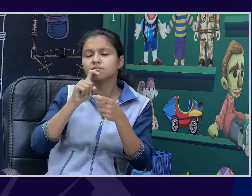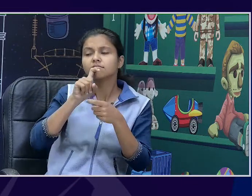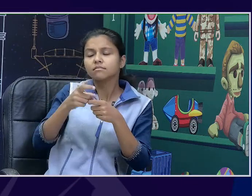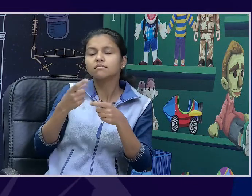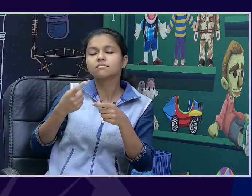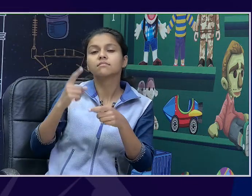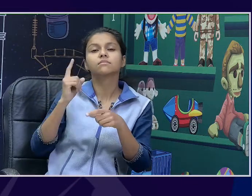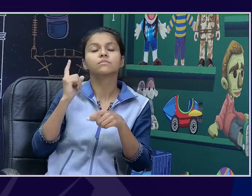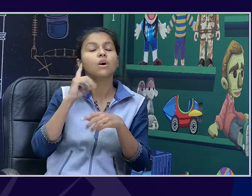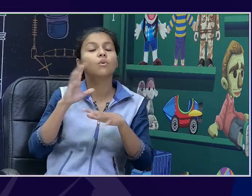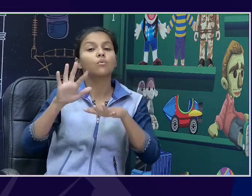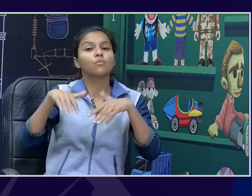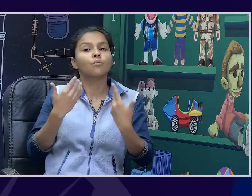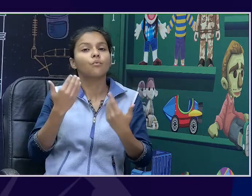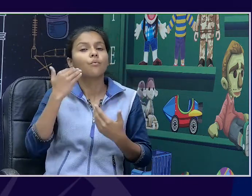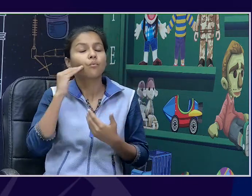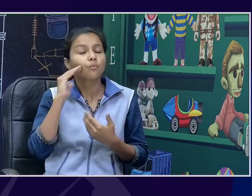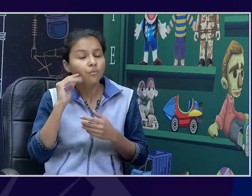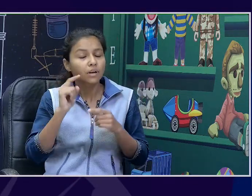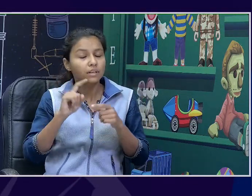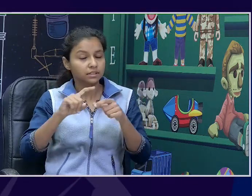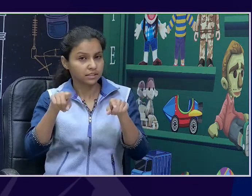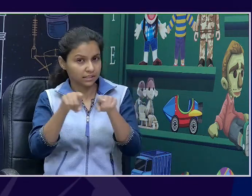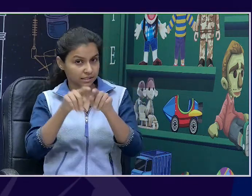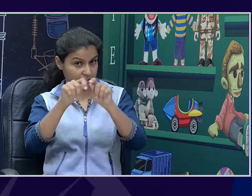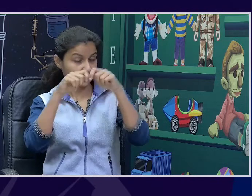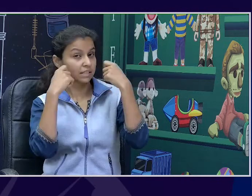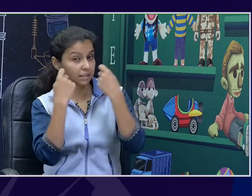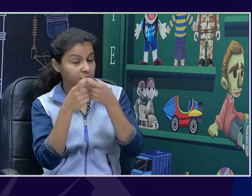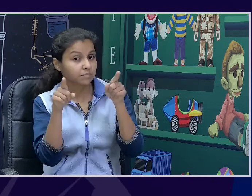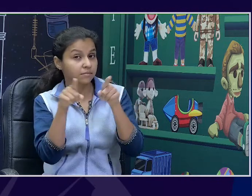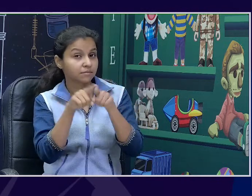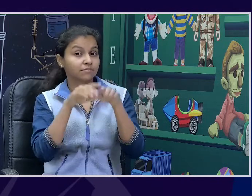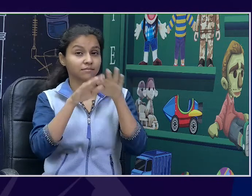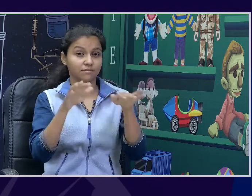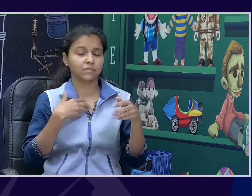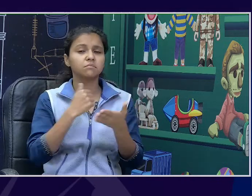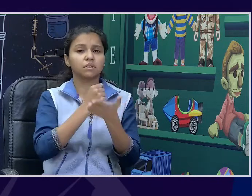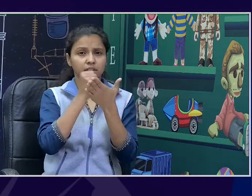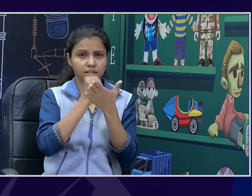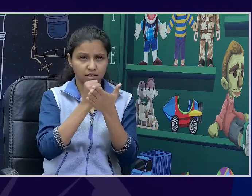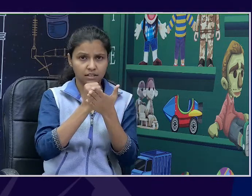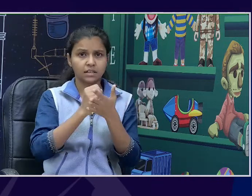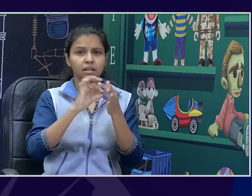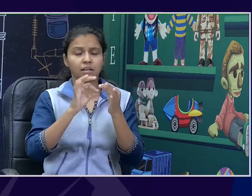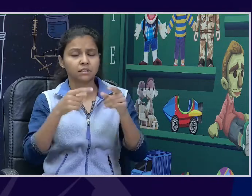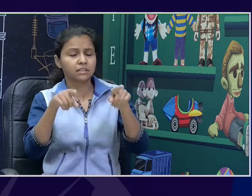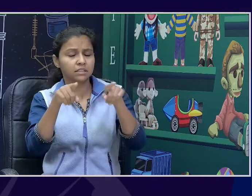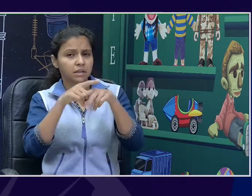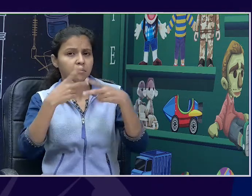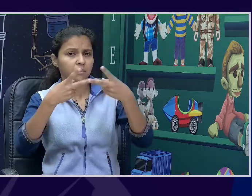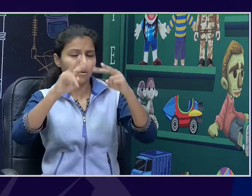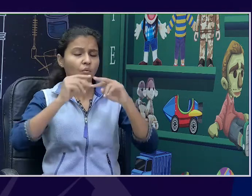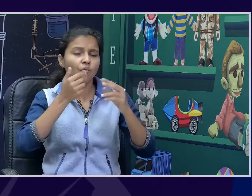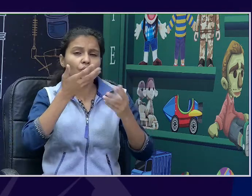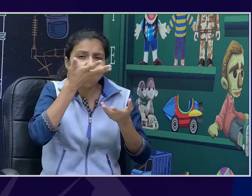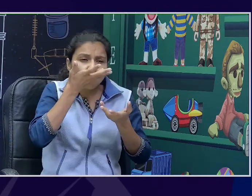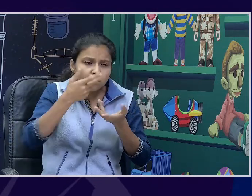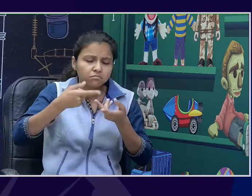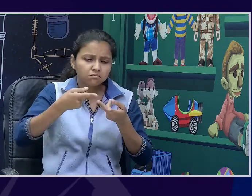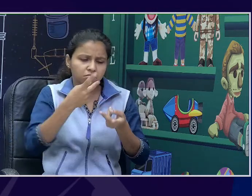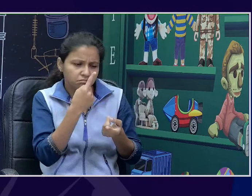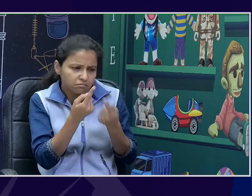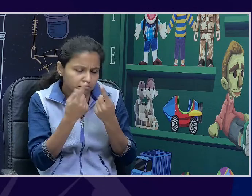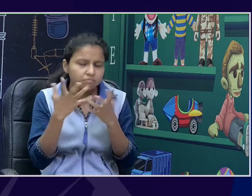the sound. And when the students recognize the sound, that is, they try to interpret and say that it is water or anything